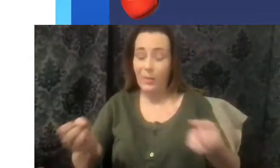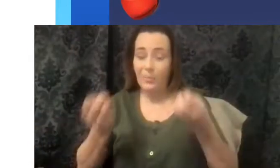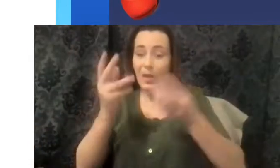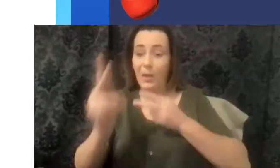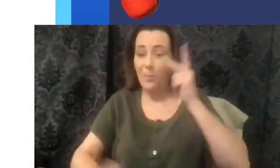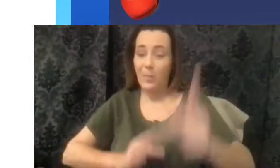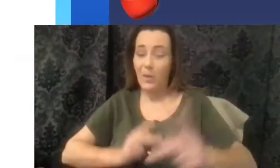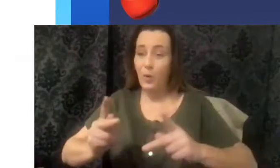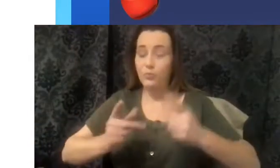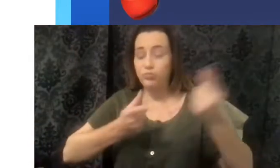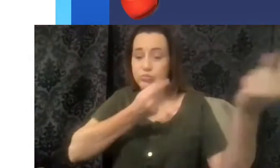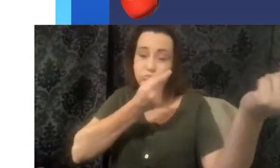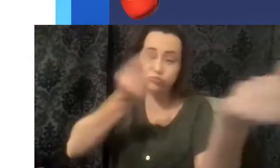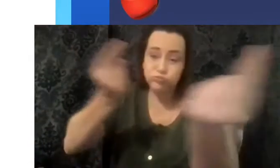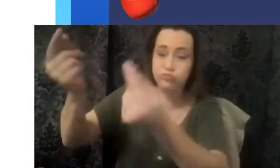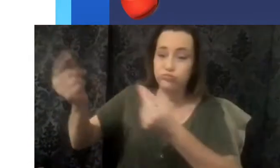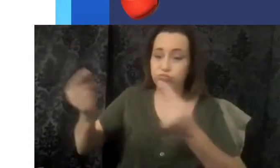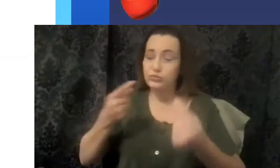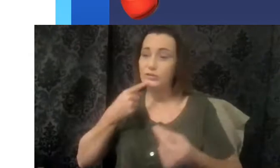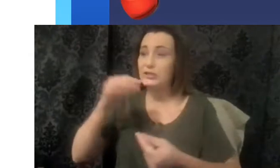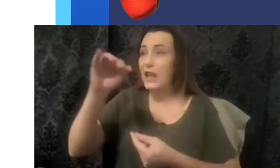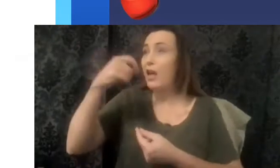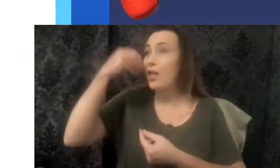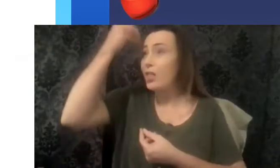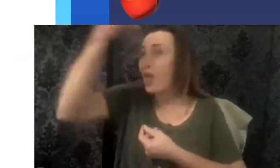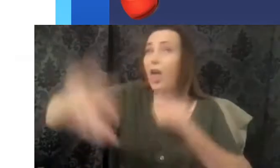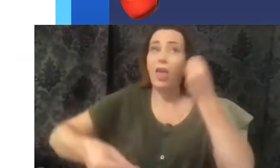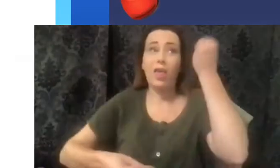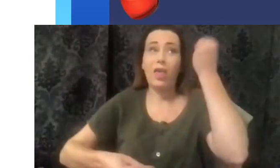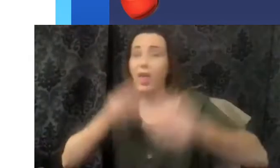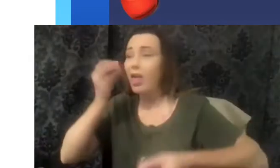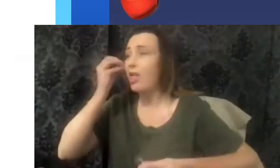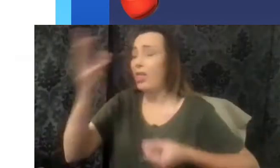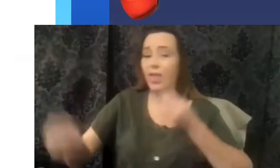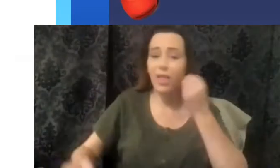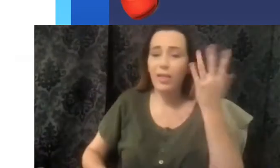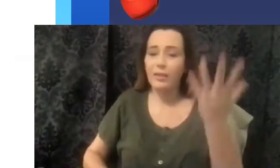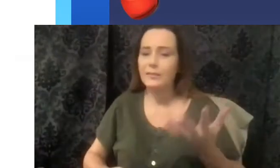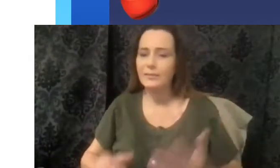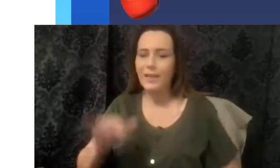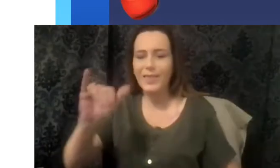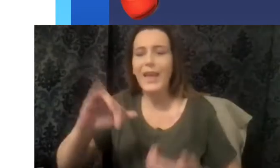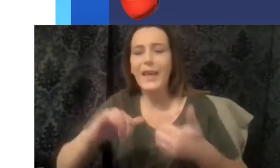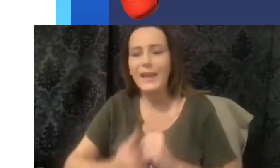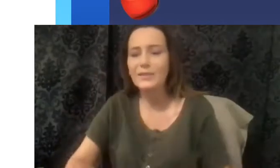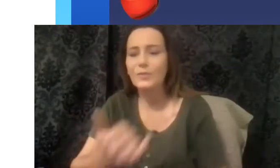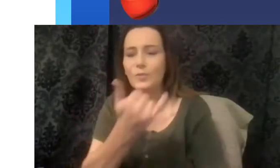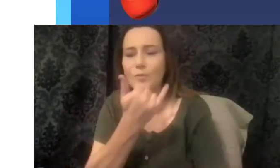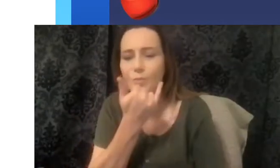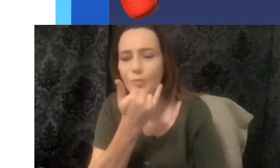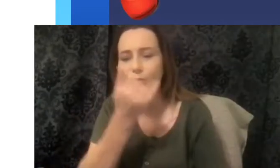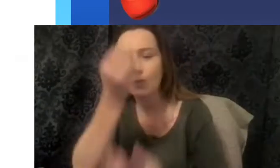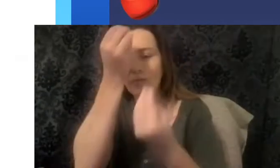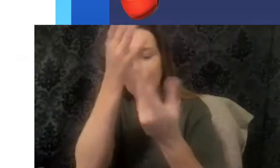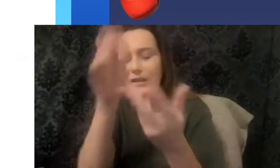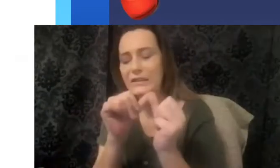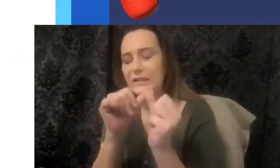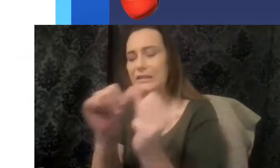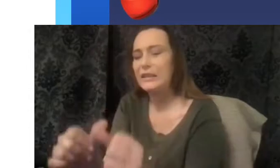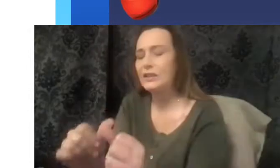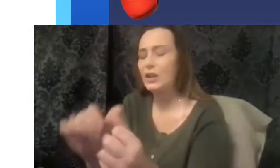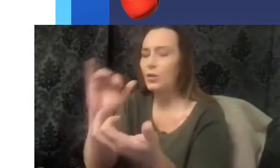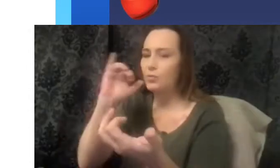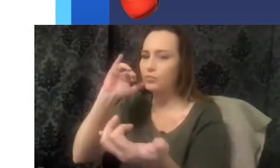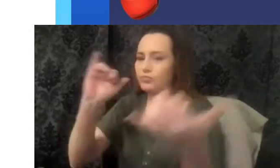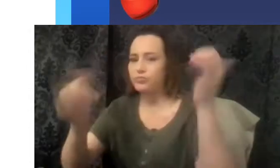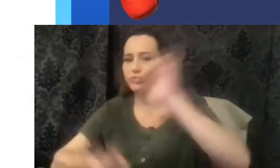go back and tell Joe, Jane, and all those other people, that's how misinformation continues to permeate in